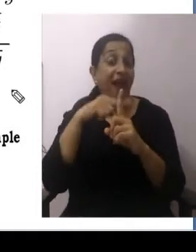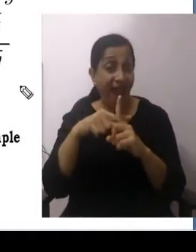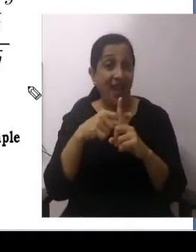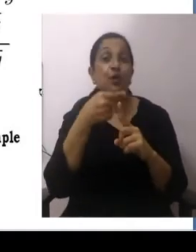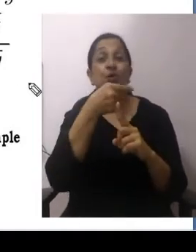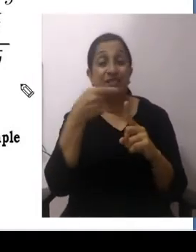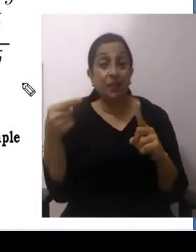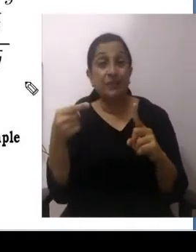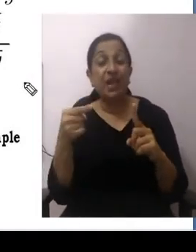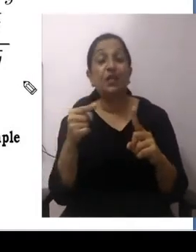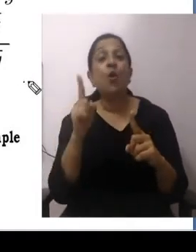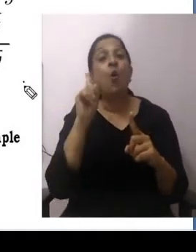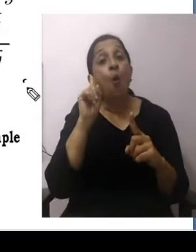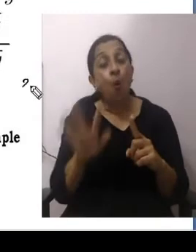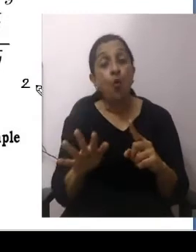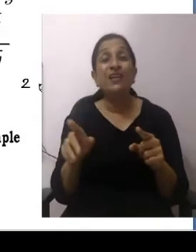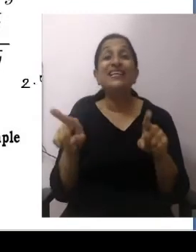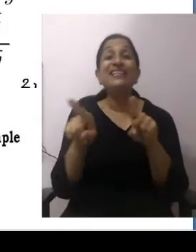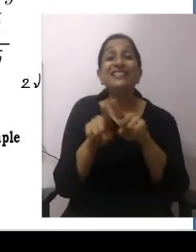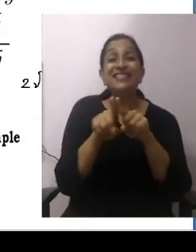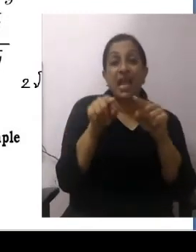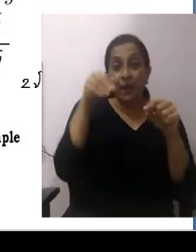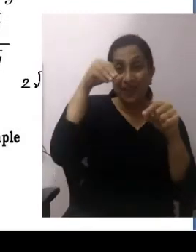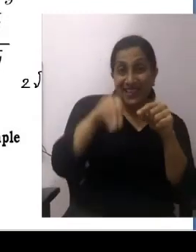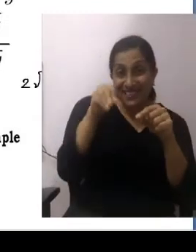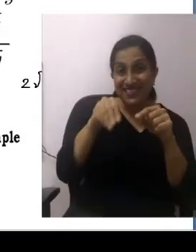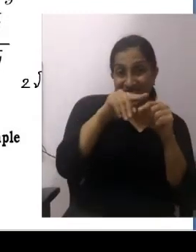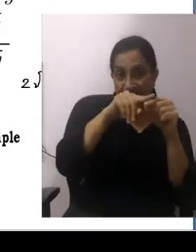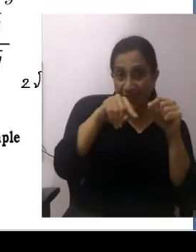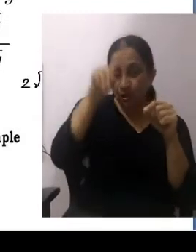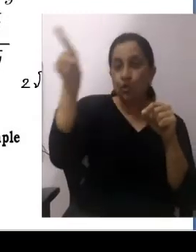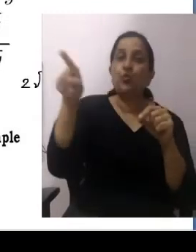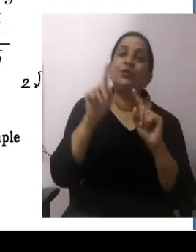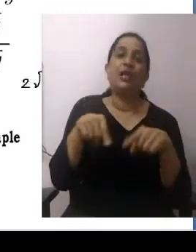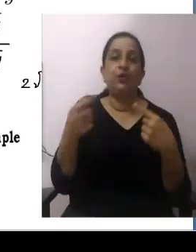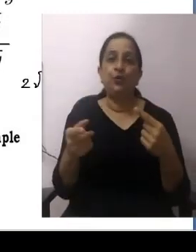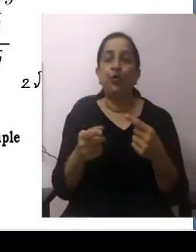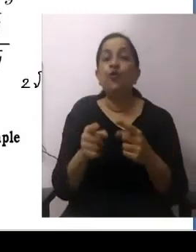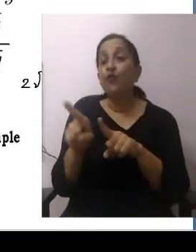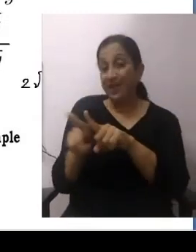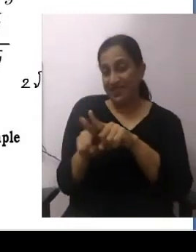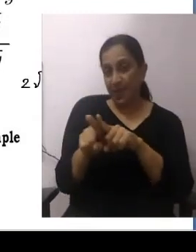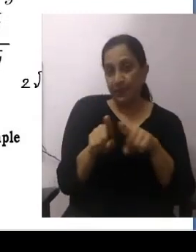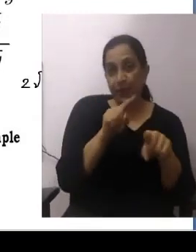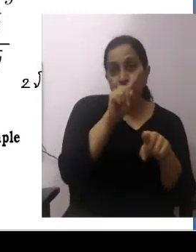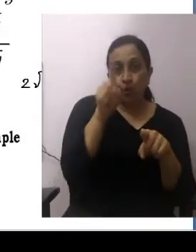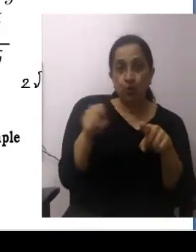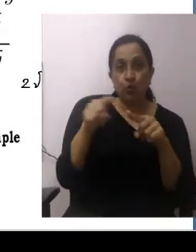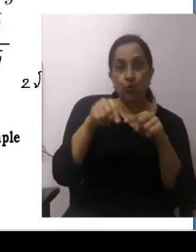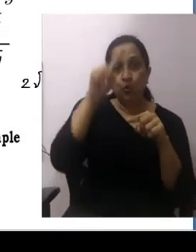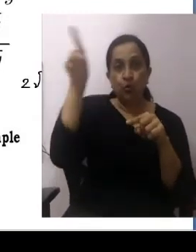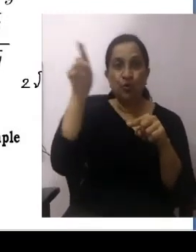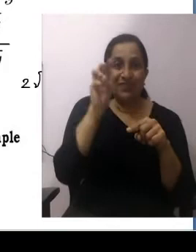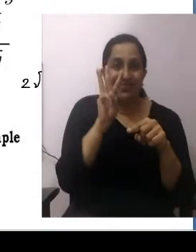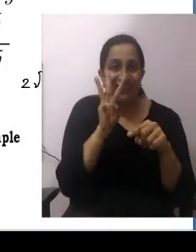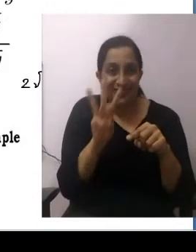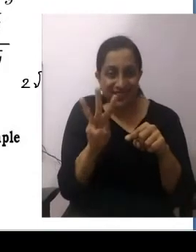only. Okay, now supposing it is 2 root 3, okay, plus 5 root